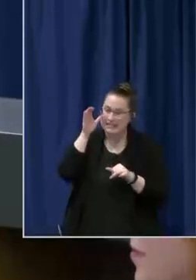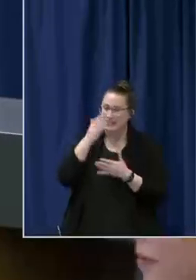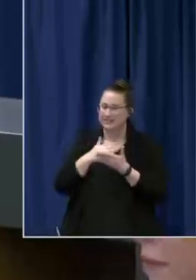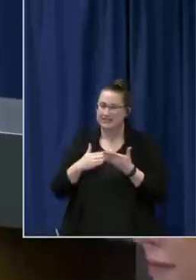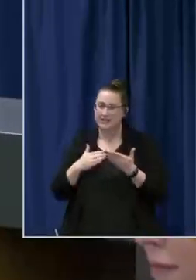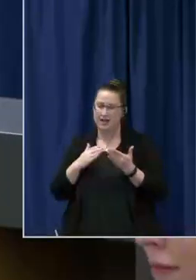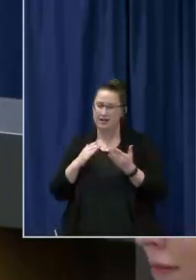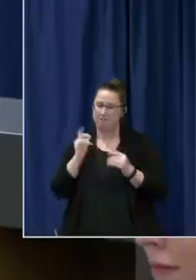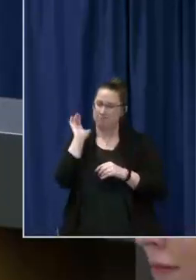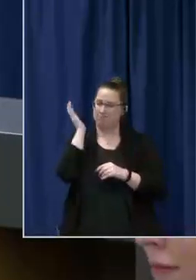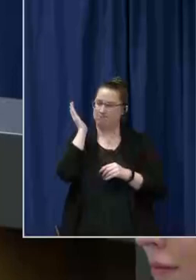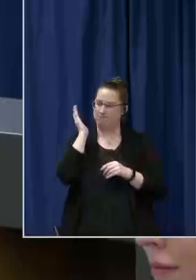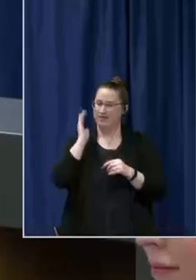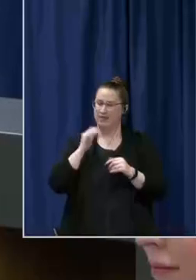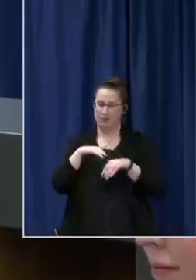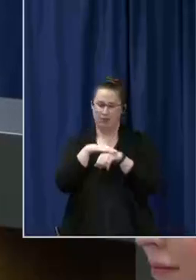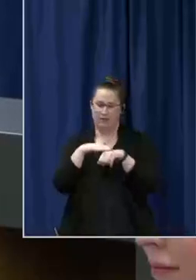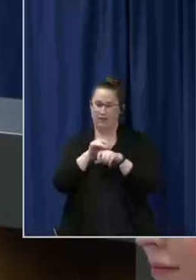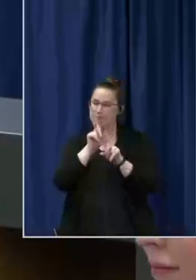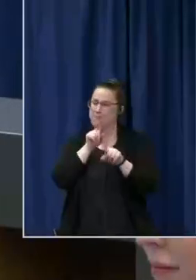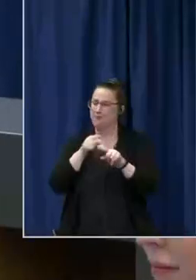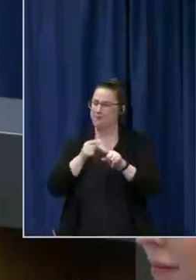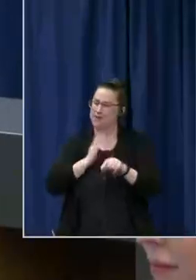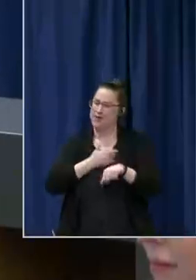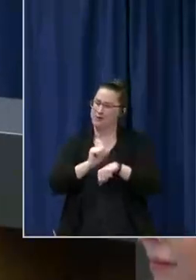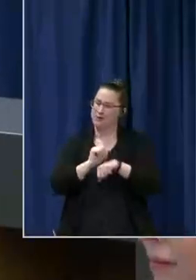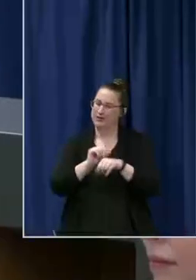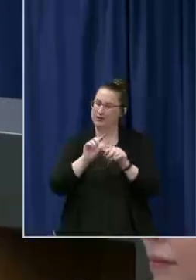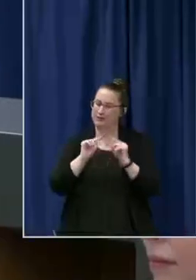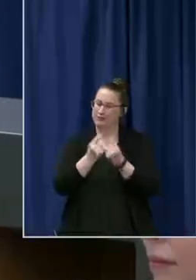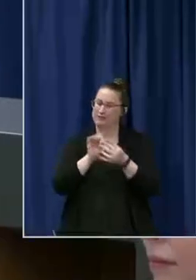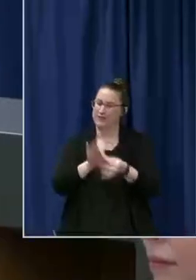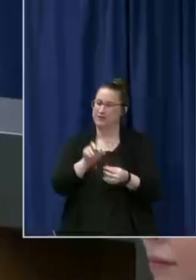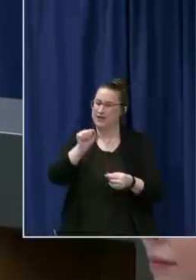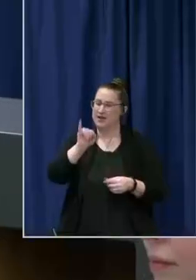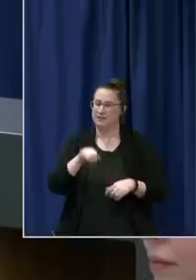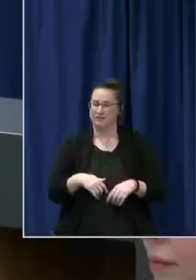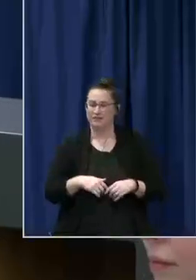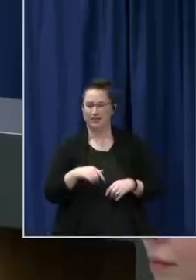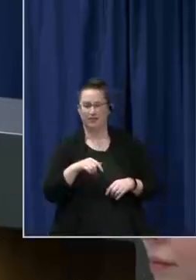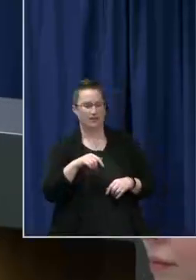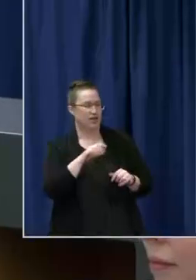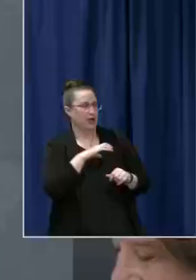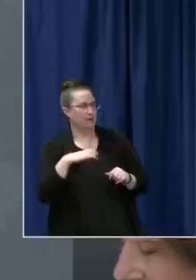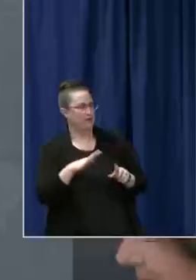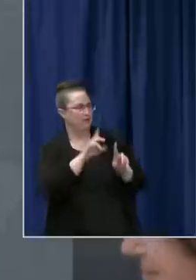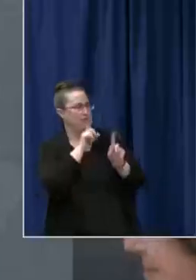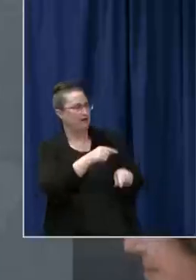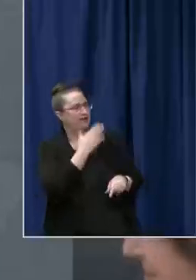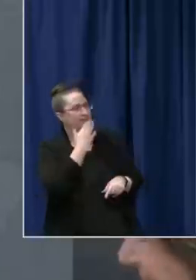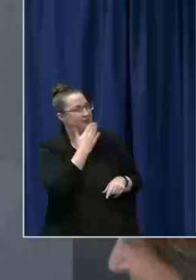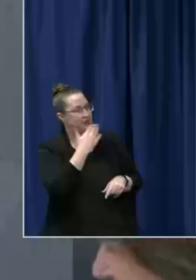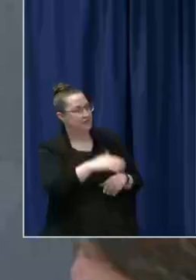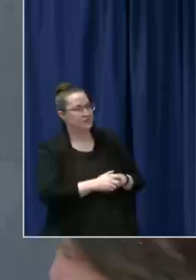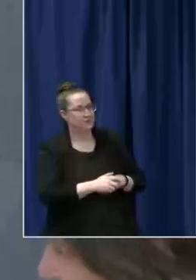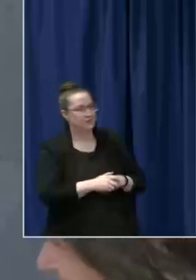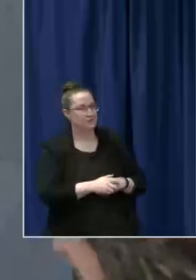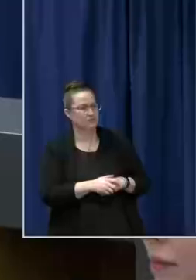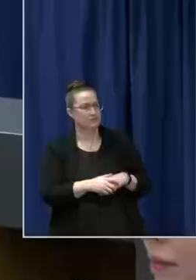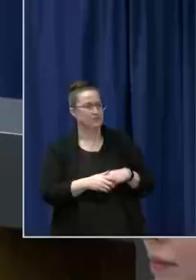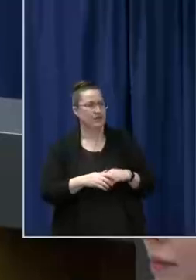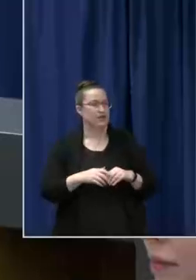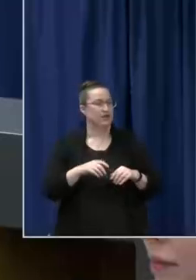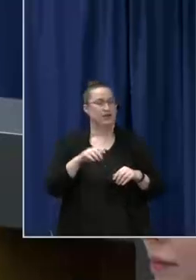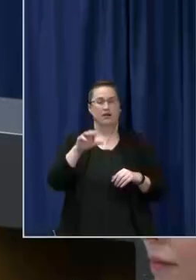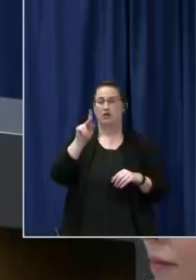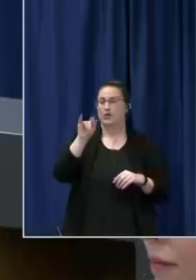the preliminary report from our working group on AI. Thank you, Chair Carlson. And yes. Thank you. So back to Shadi now